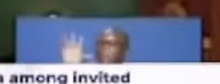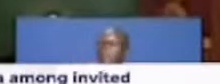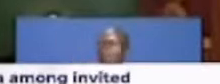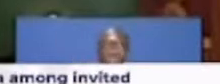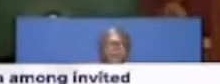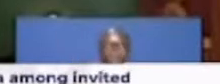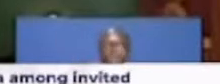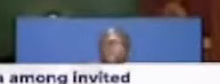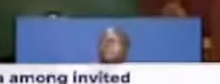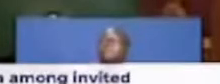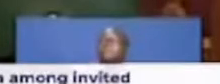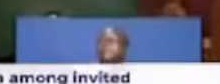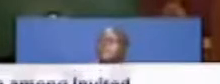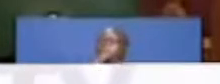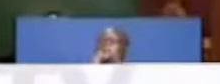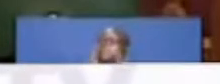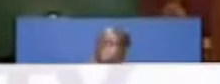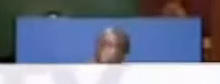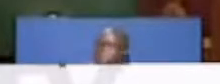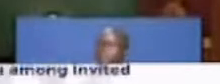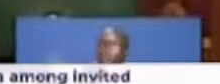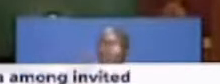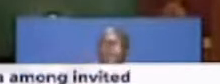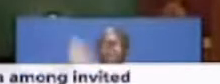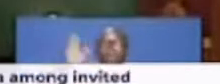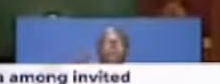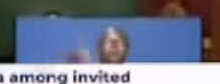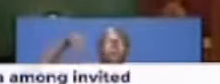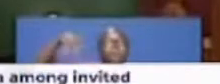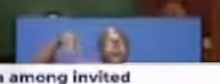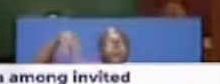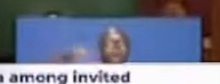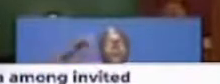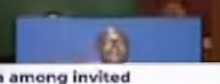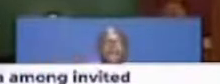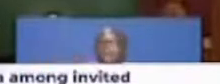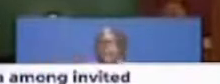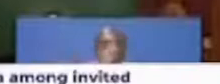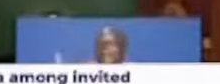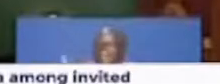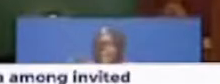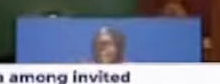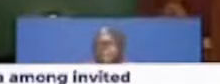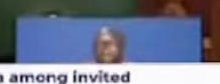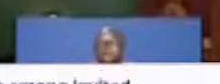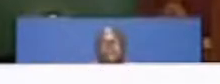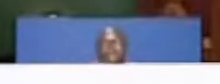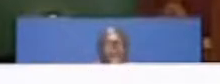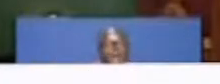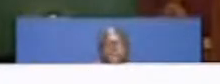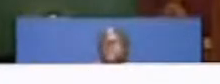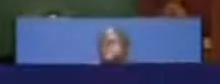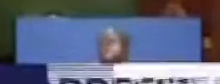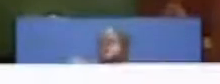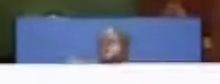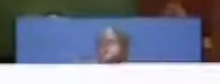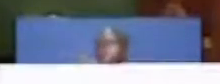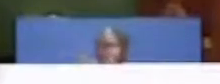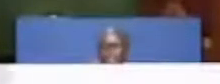to report that we have connected more power than in any other part of the country in just